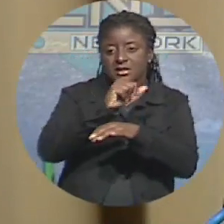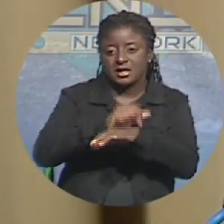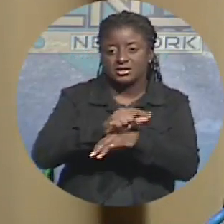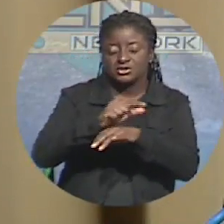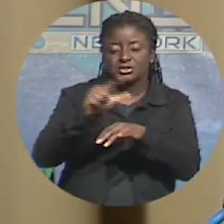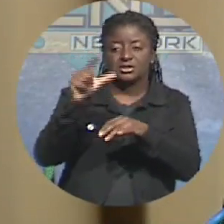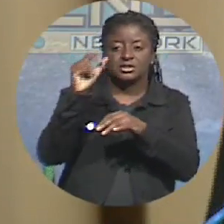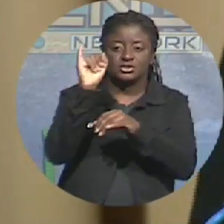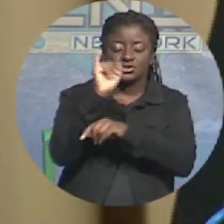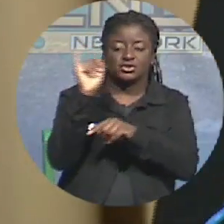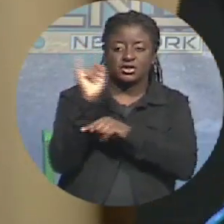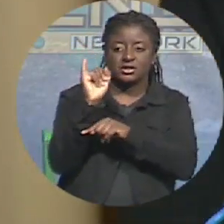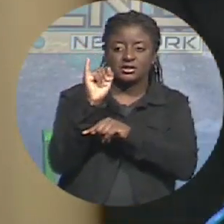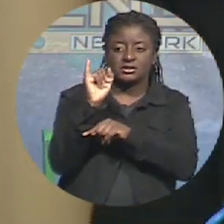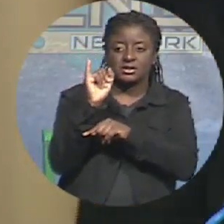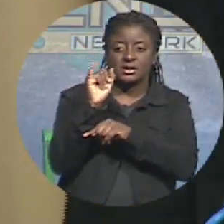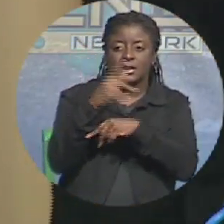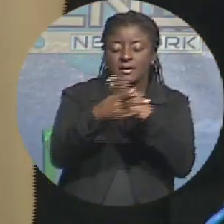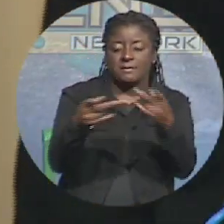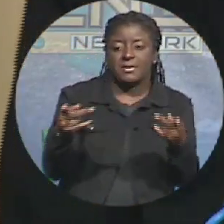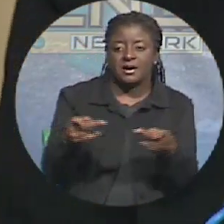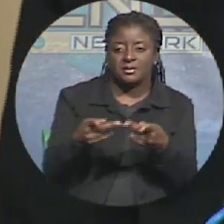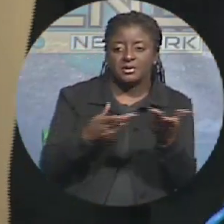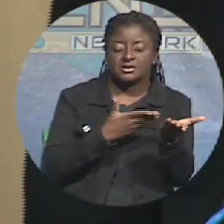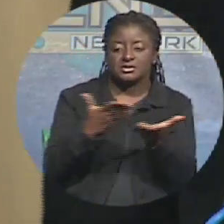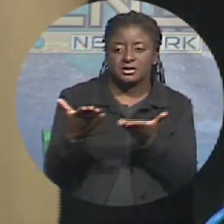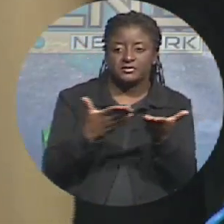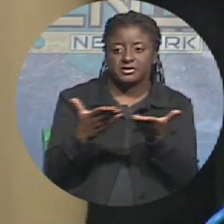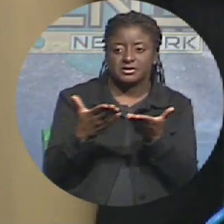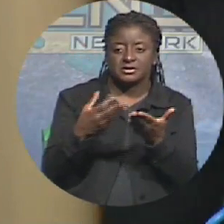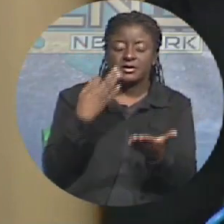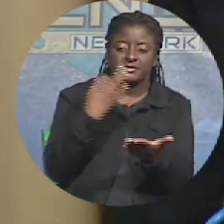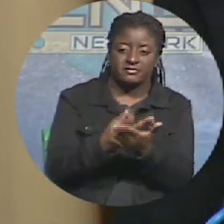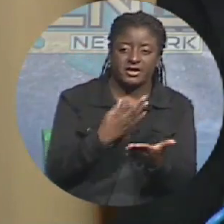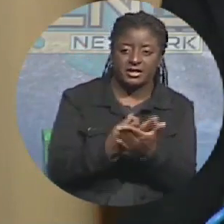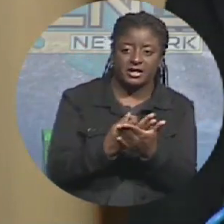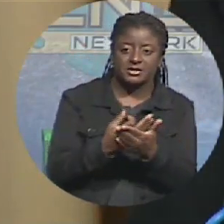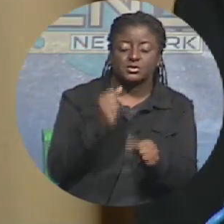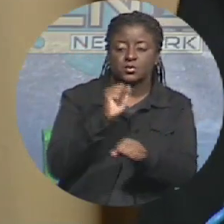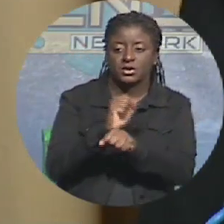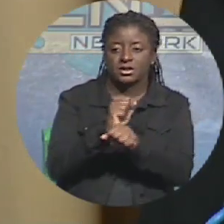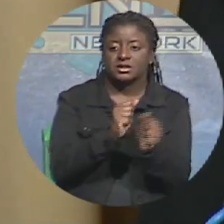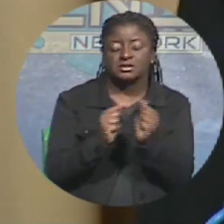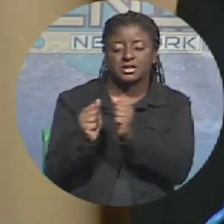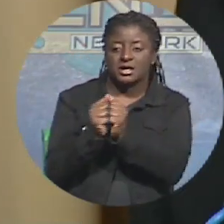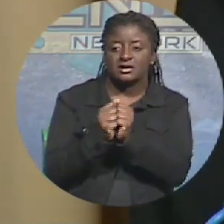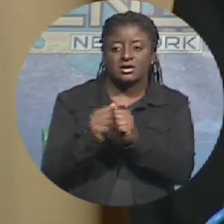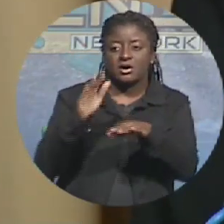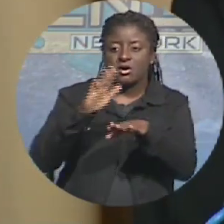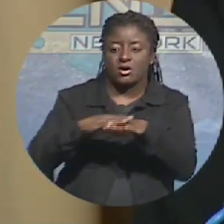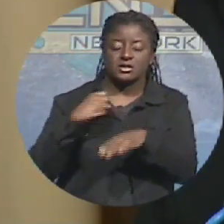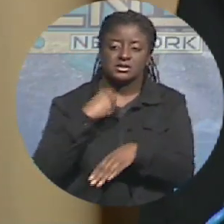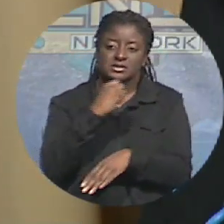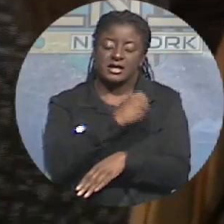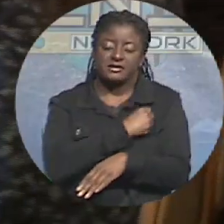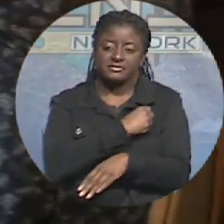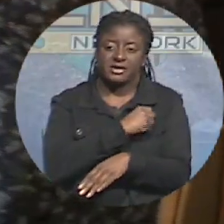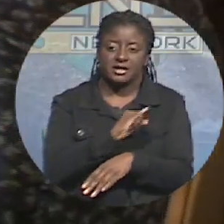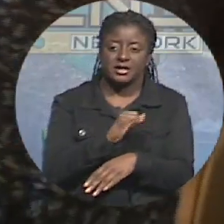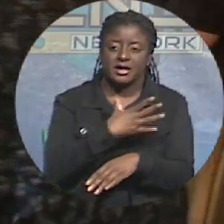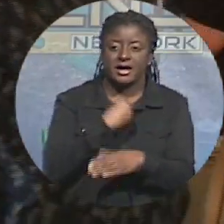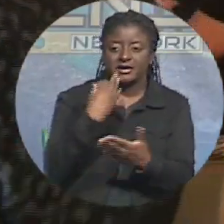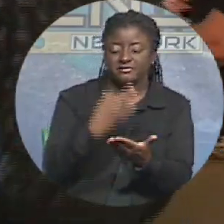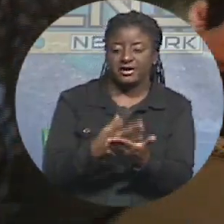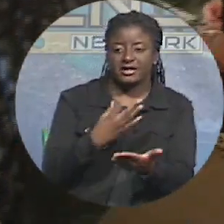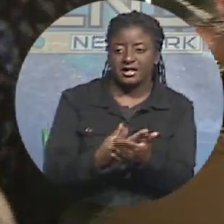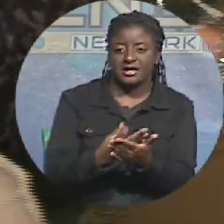Ministry of Public Service, and the Ministry of Finance as we collaborated on issues of staffing and finance. Add to that,